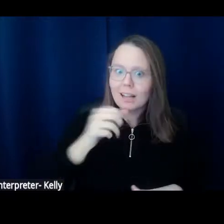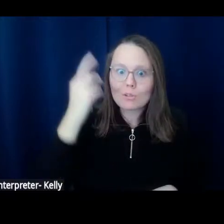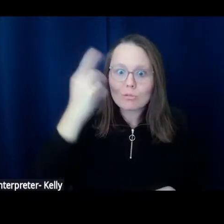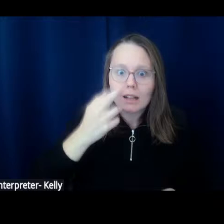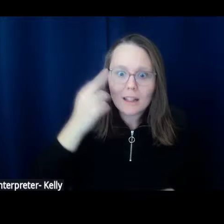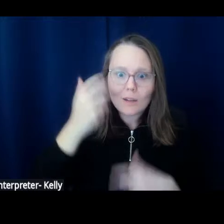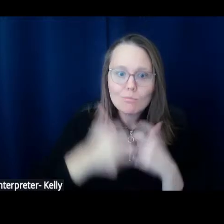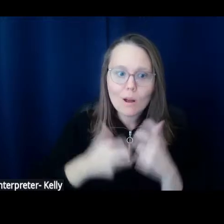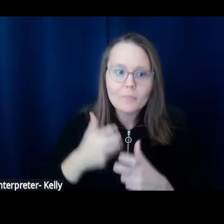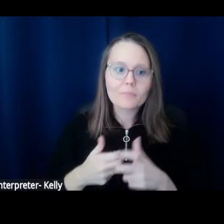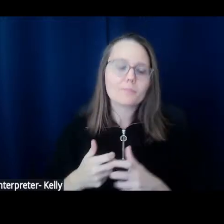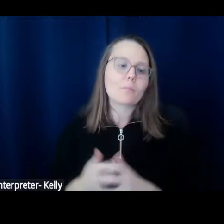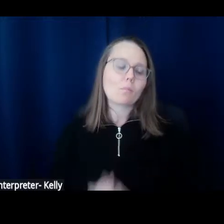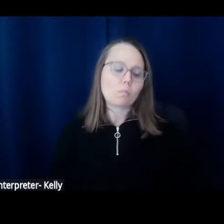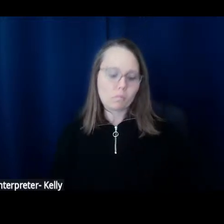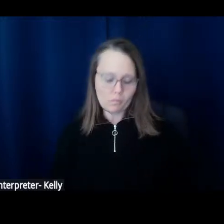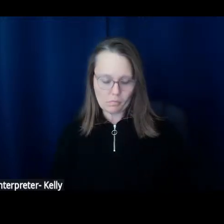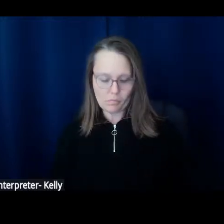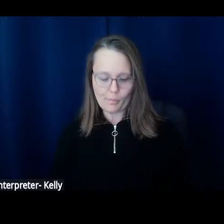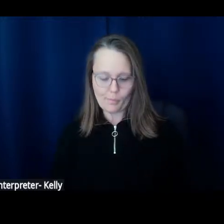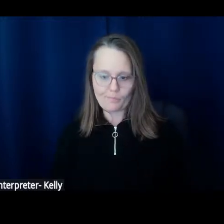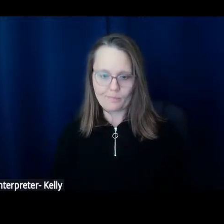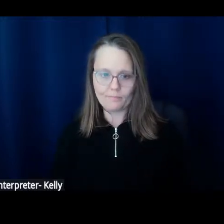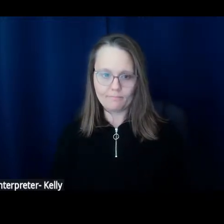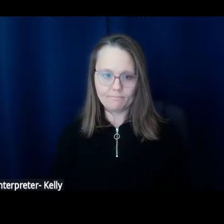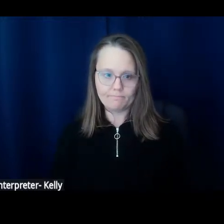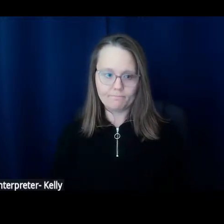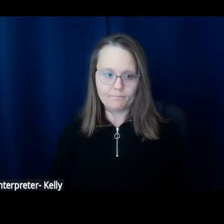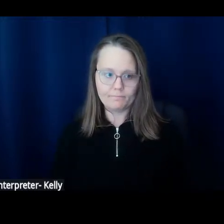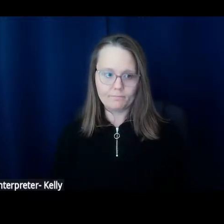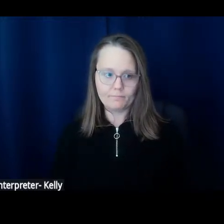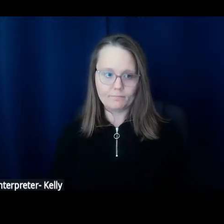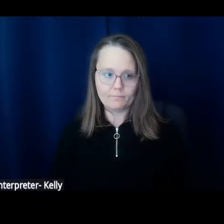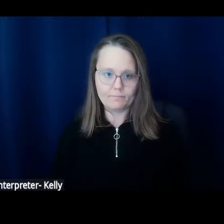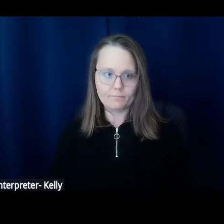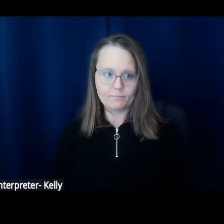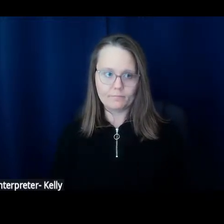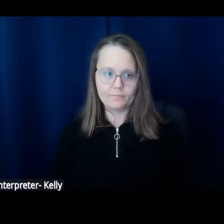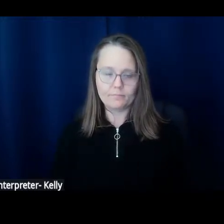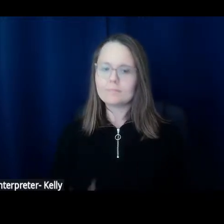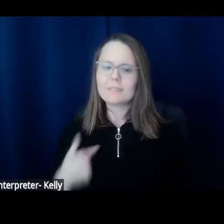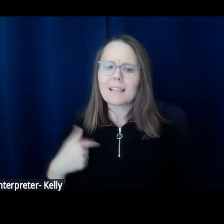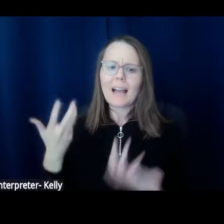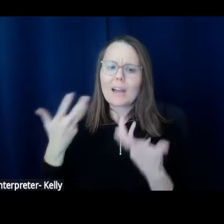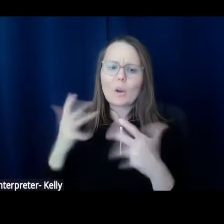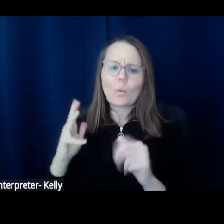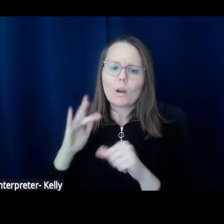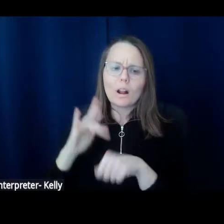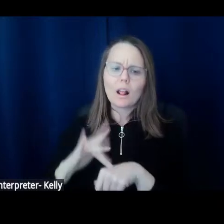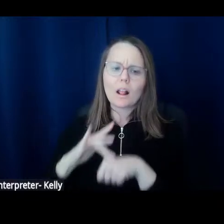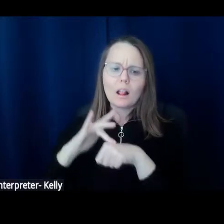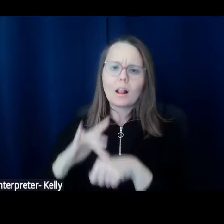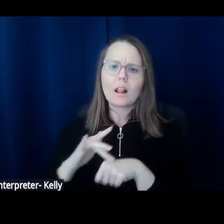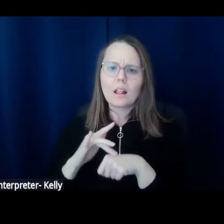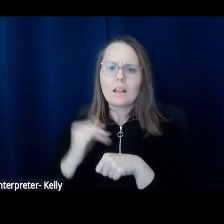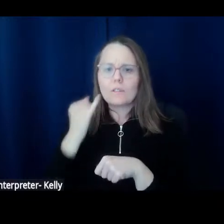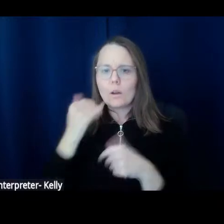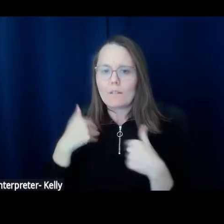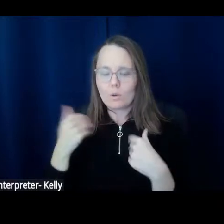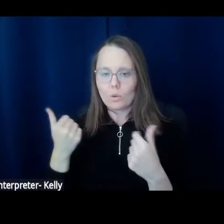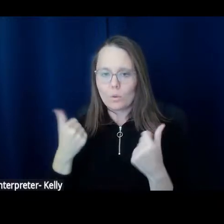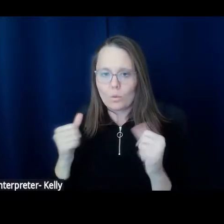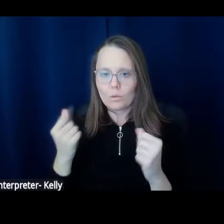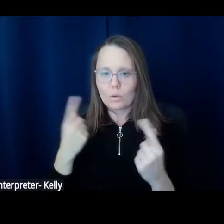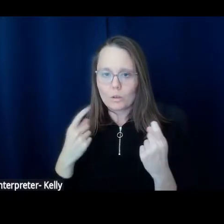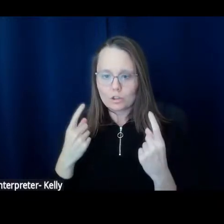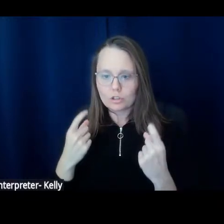As for, well, I don't want to dwell on caregivers. If you have any extra questions, ask me later. I'll be happy